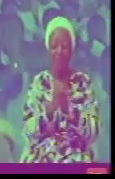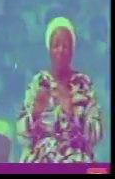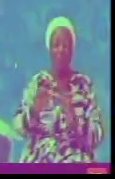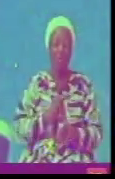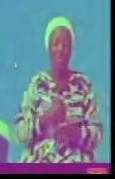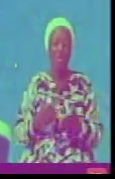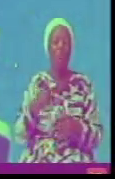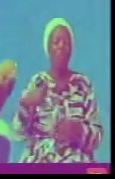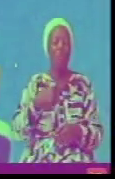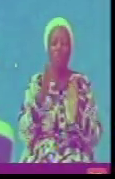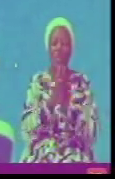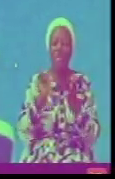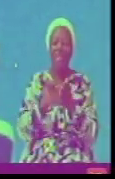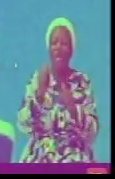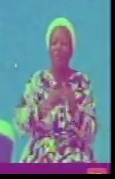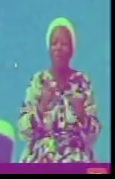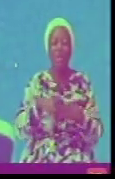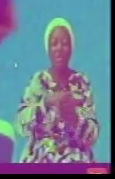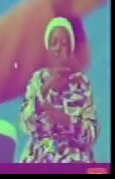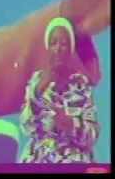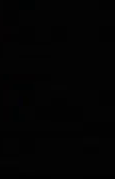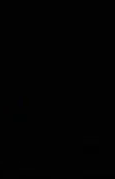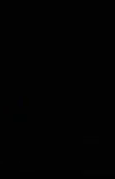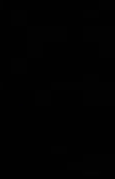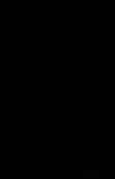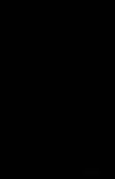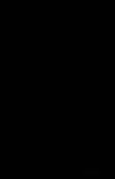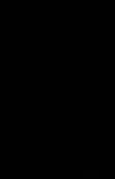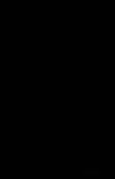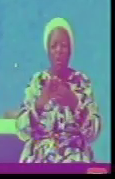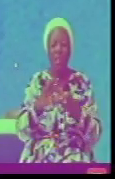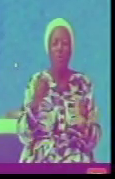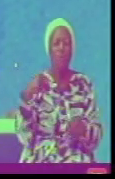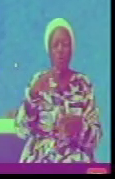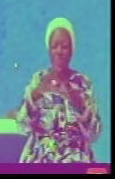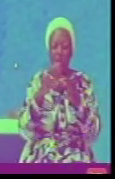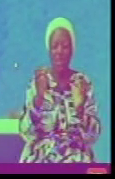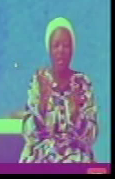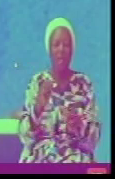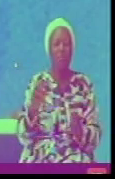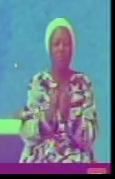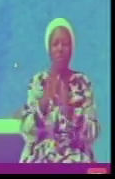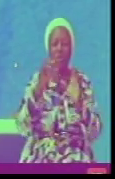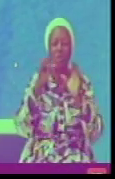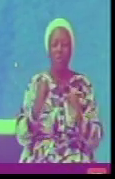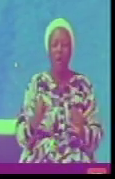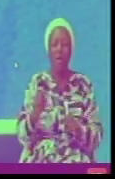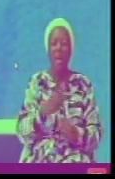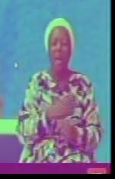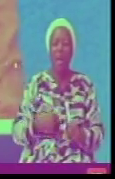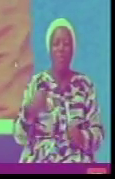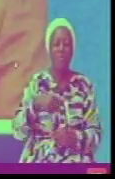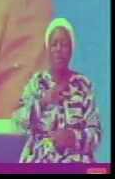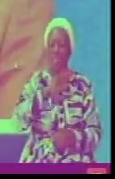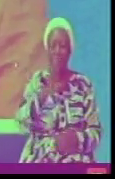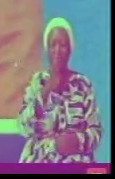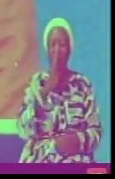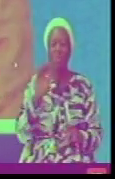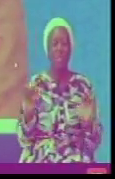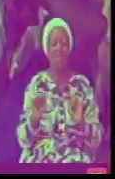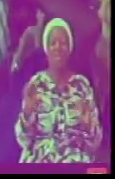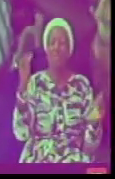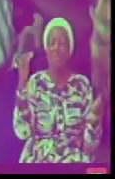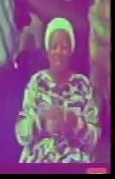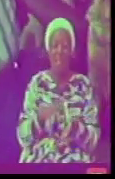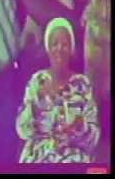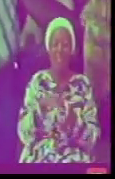are touching us here, transforming us here, we pray that all over the world, for everyone connected, you connect them with